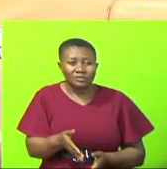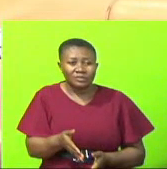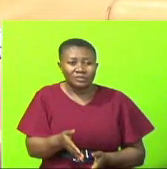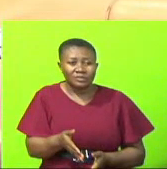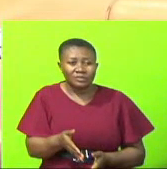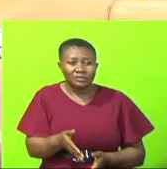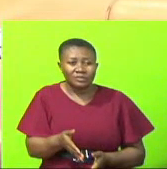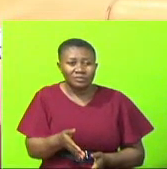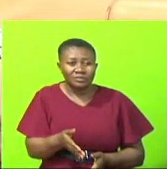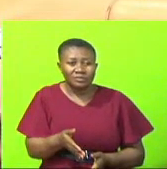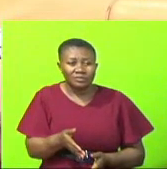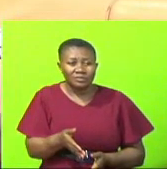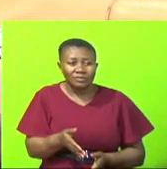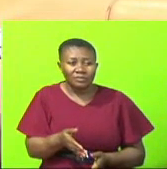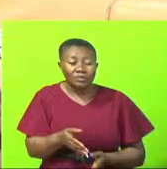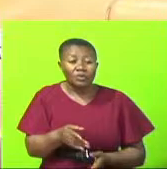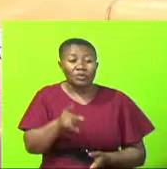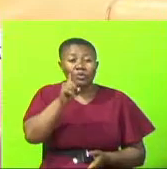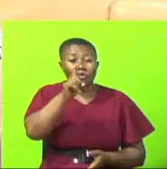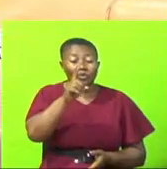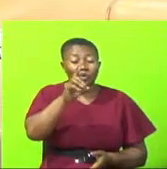enough for him. Order